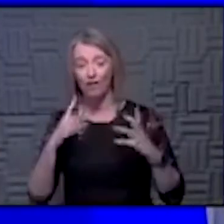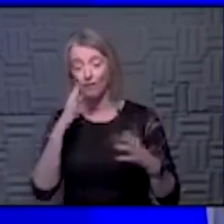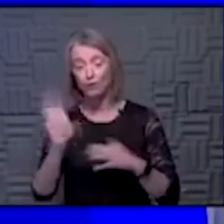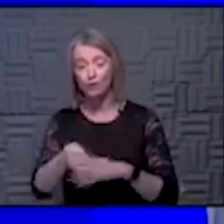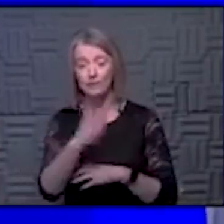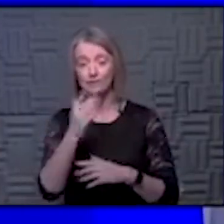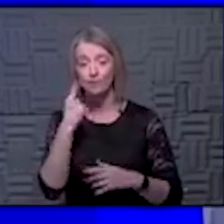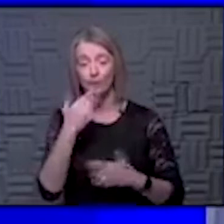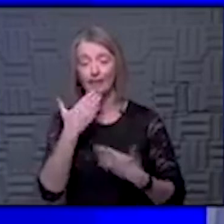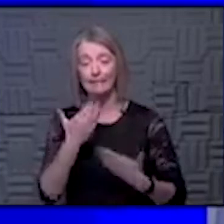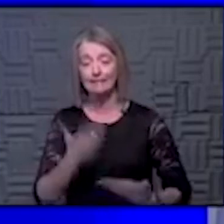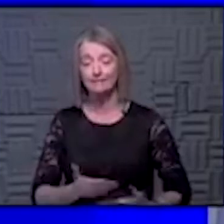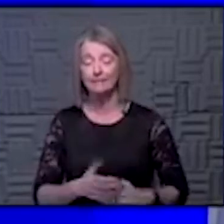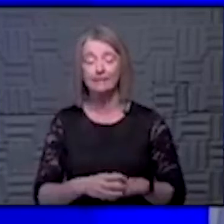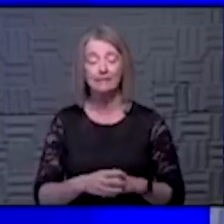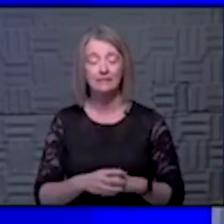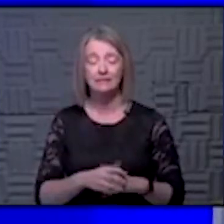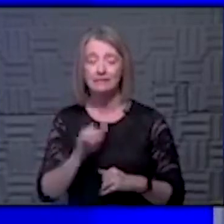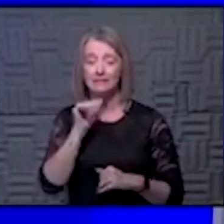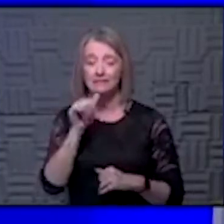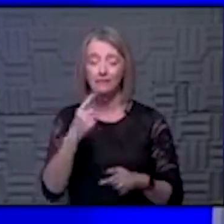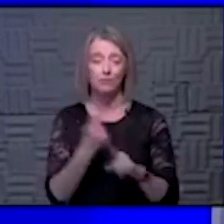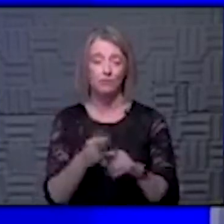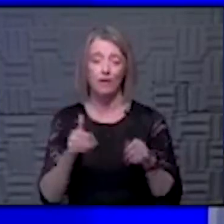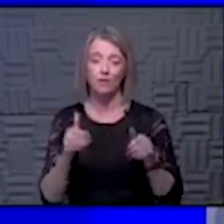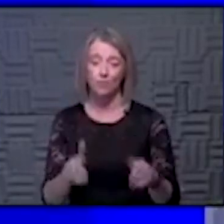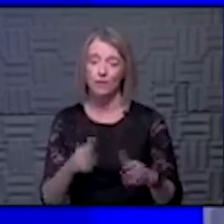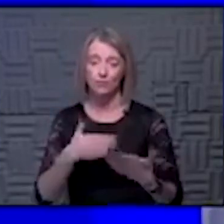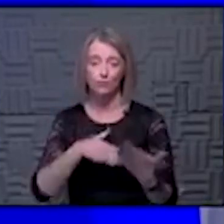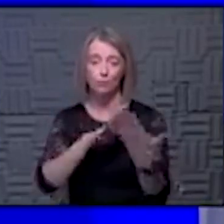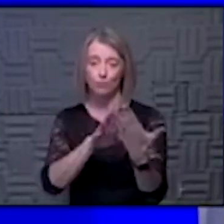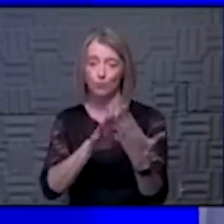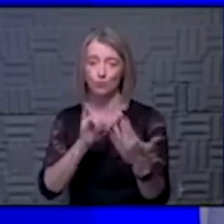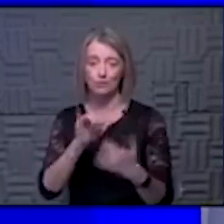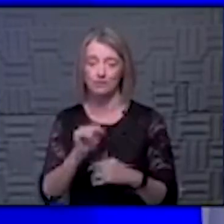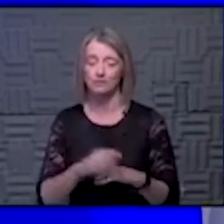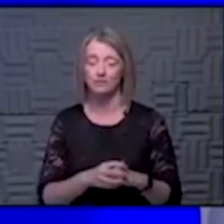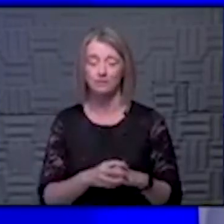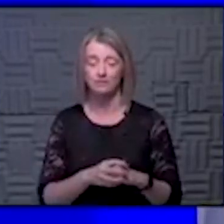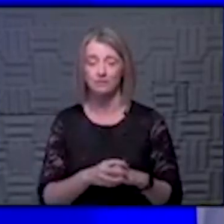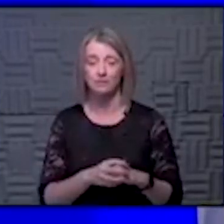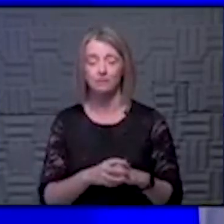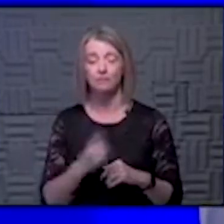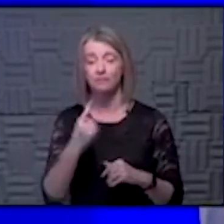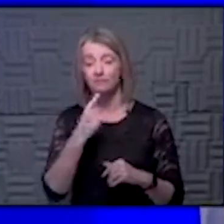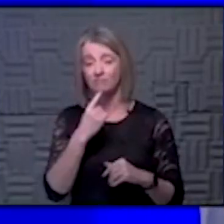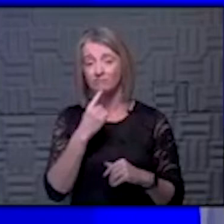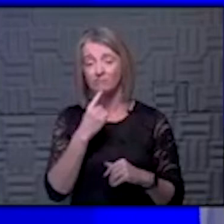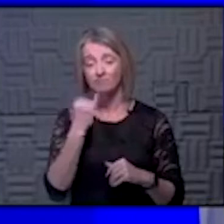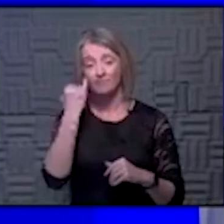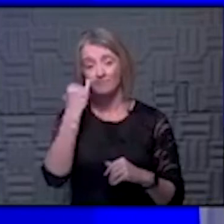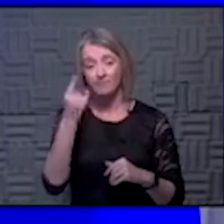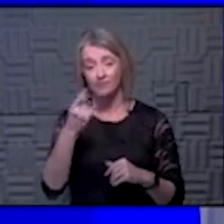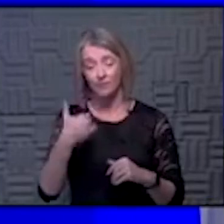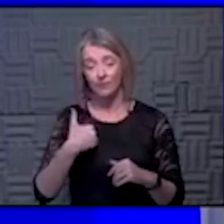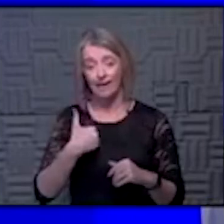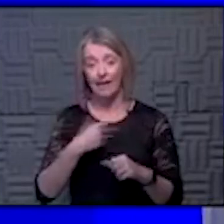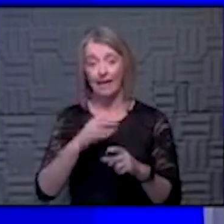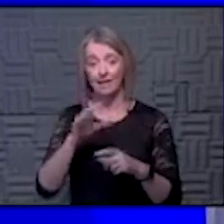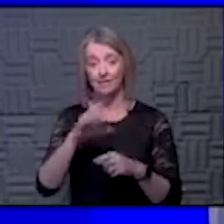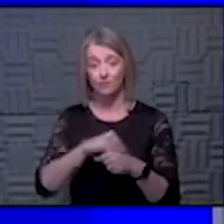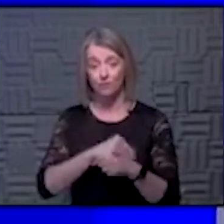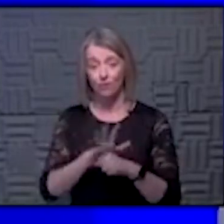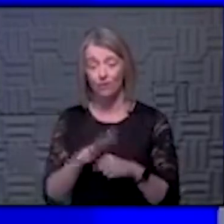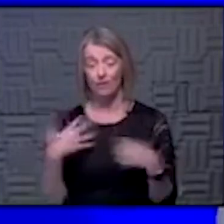Christmas, for Thanksgiving. That is not the right things to do. We've always said that even if you have had infection